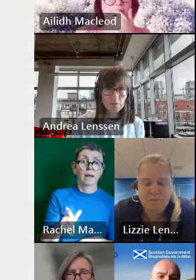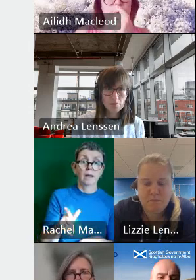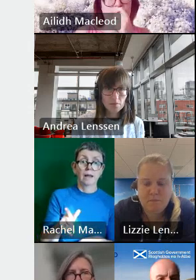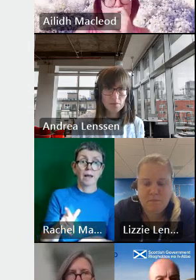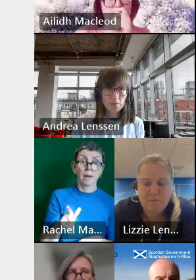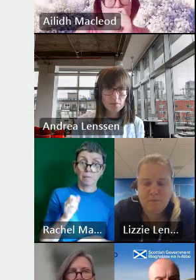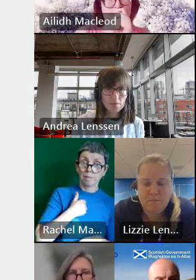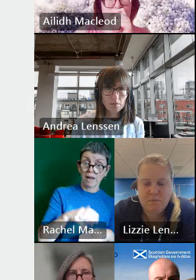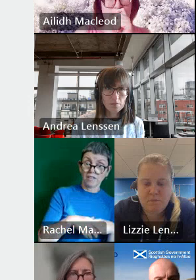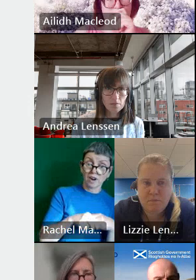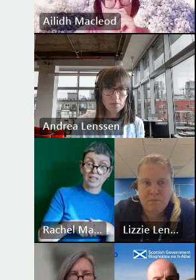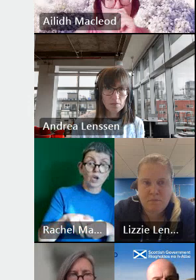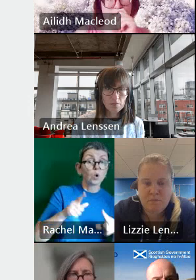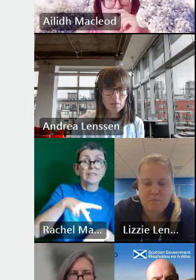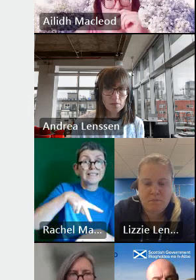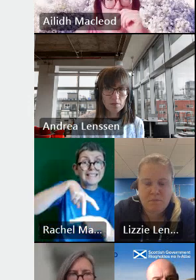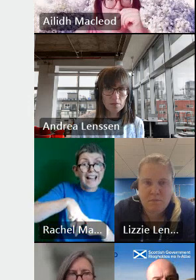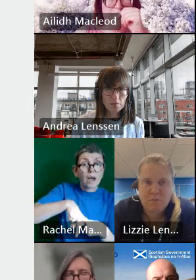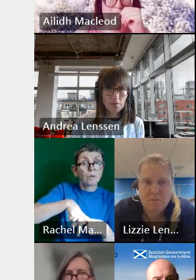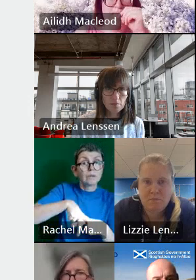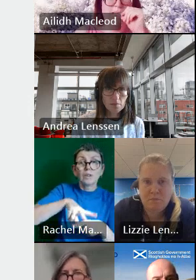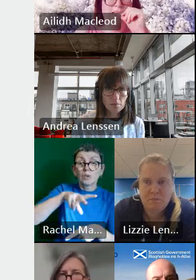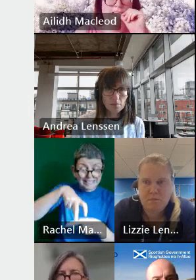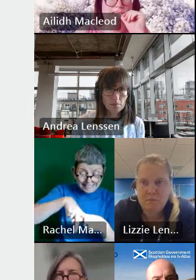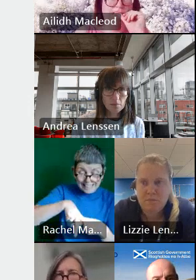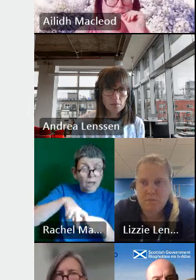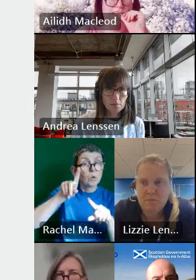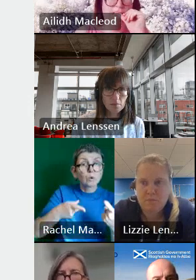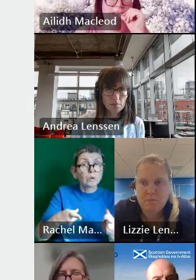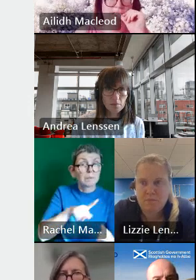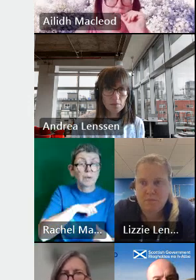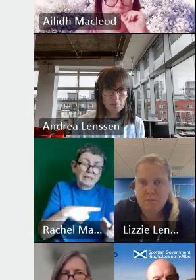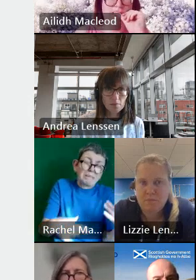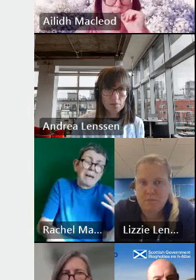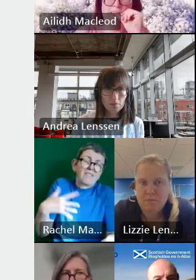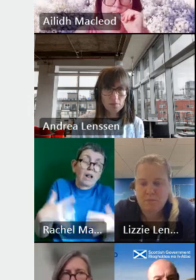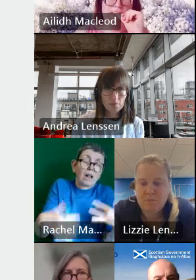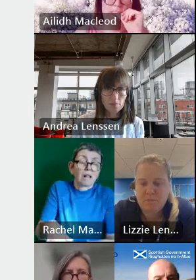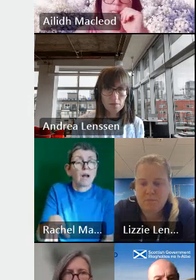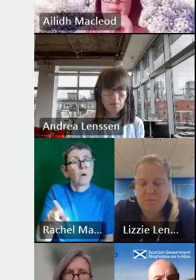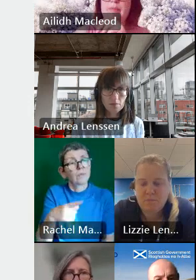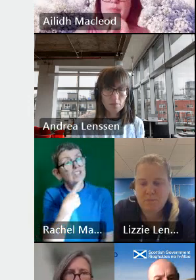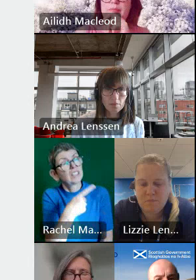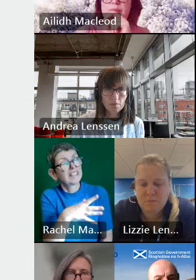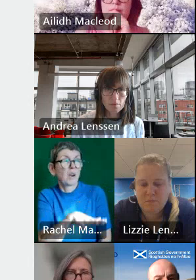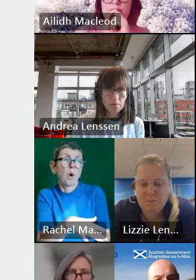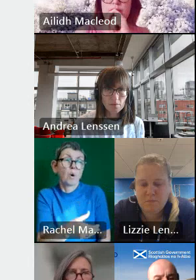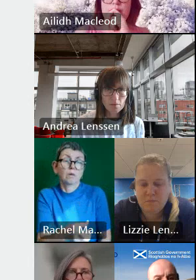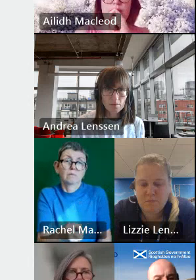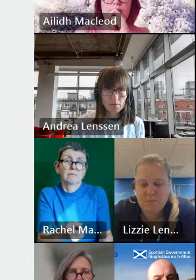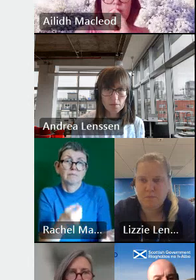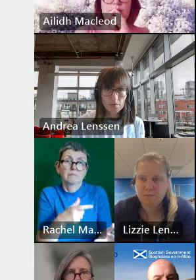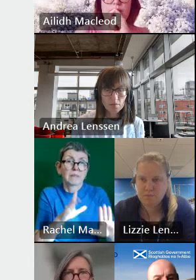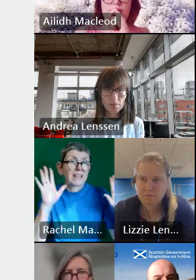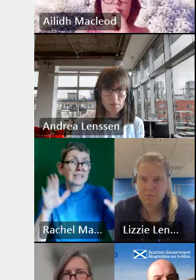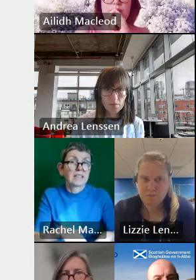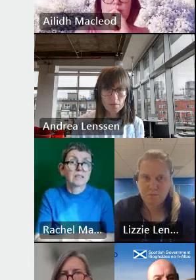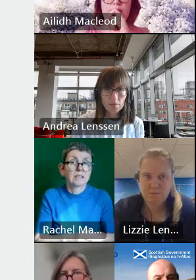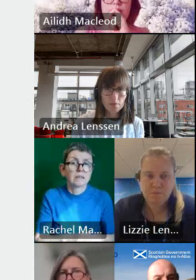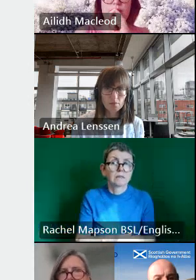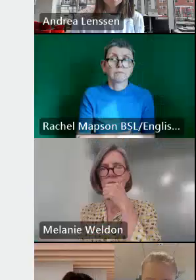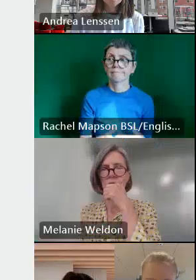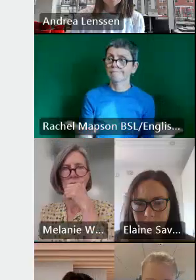in pain and you can't even sit. And they're just like, "Okay, just take the Tylenol," right? But they're not addressing the root